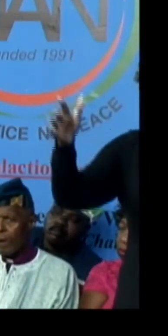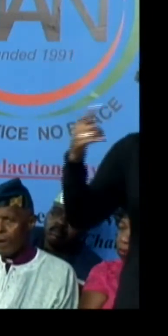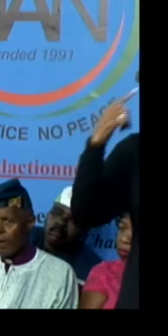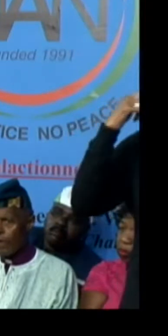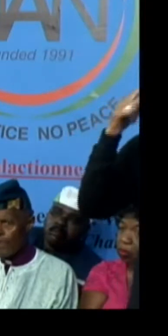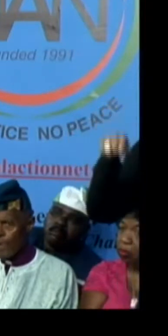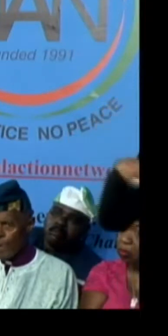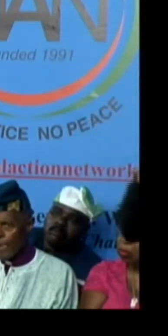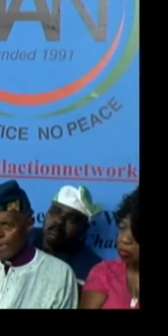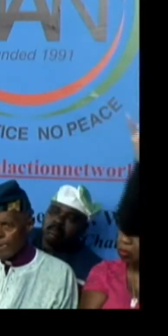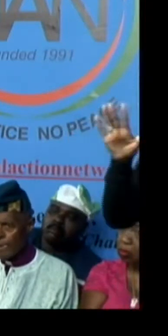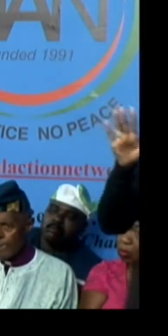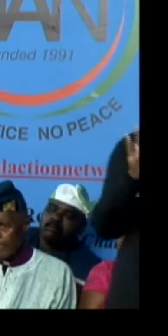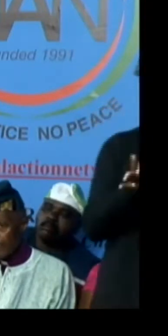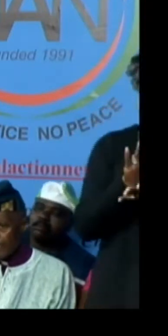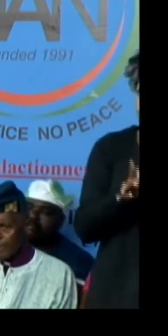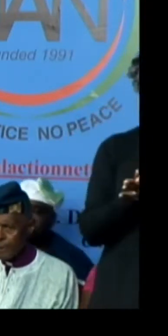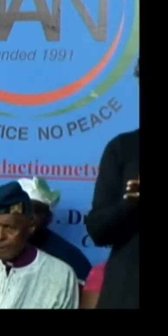to socialize,